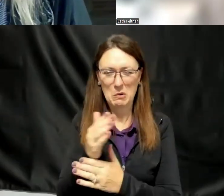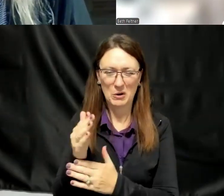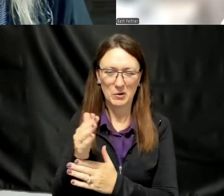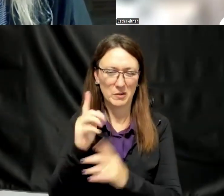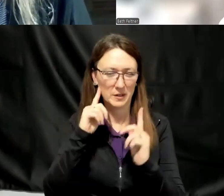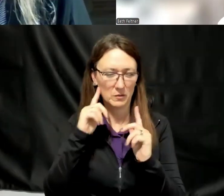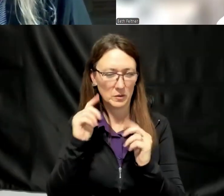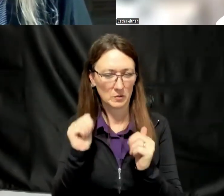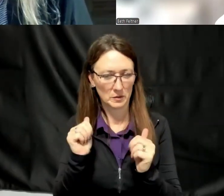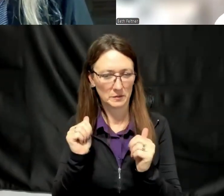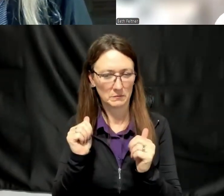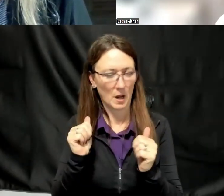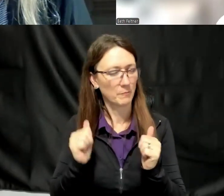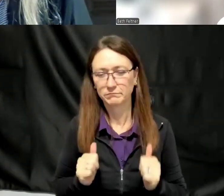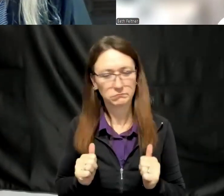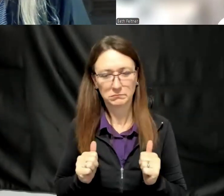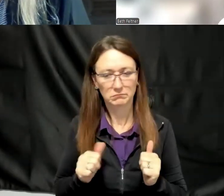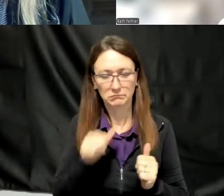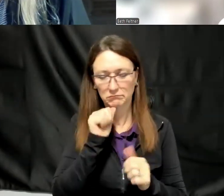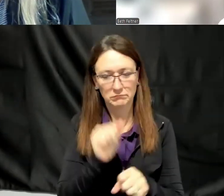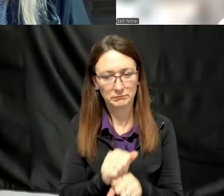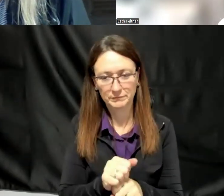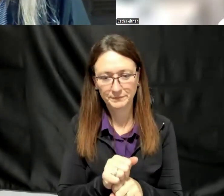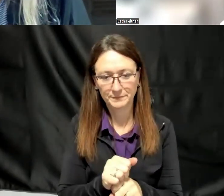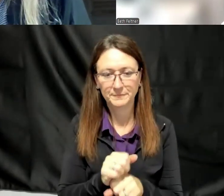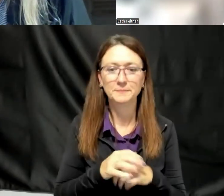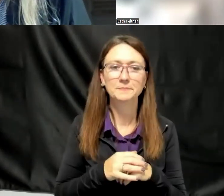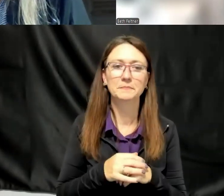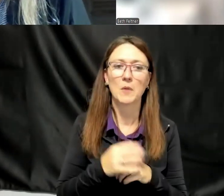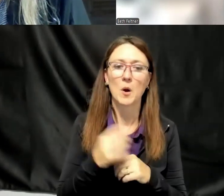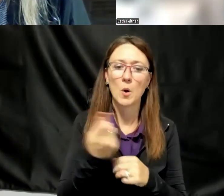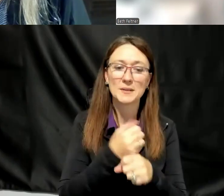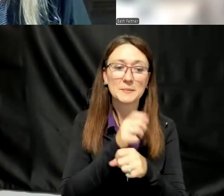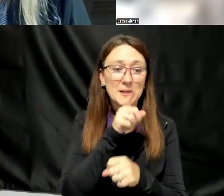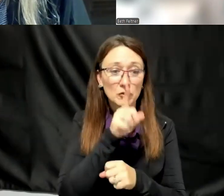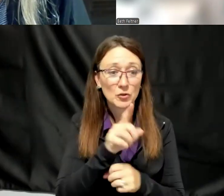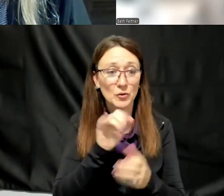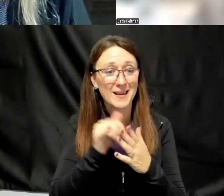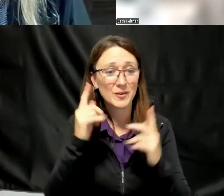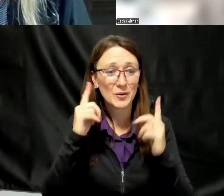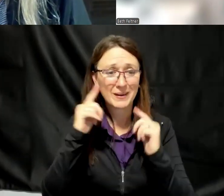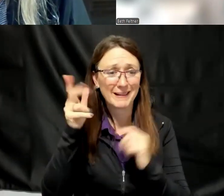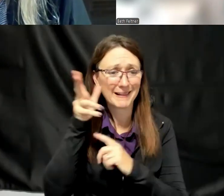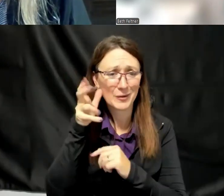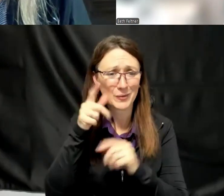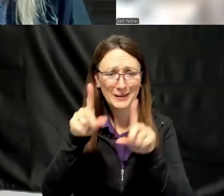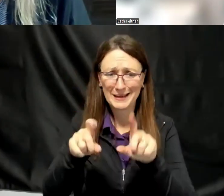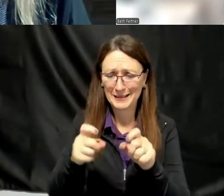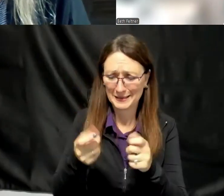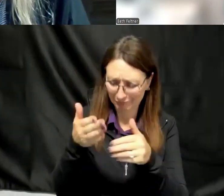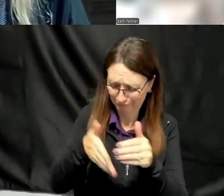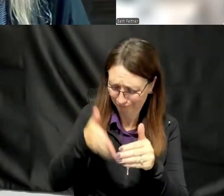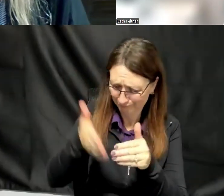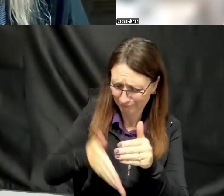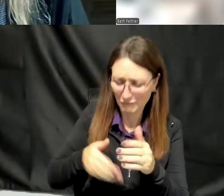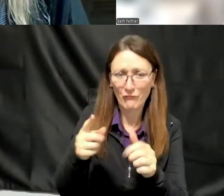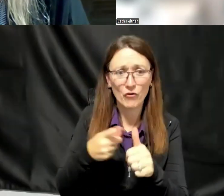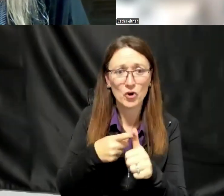and nothing beyond that. So always make sure you have a hearing test completed first, because